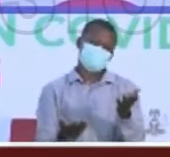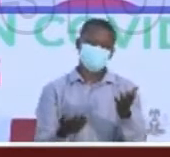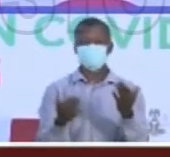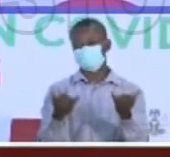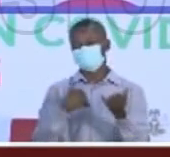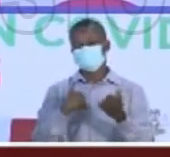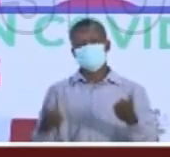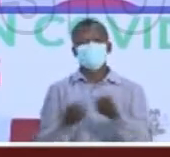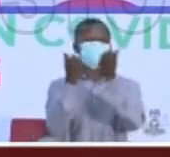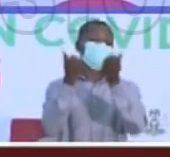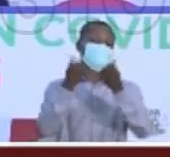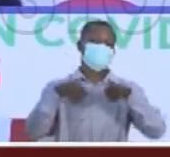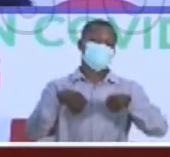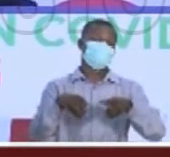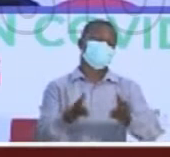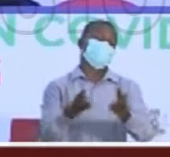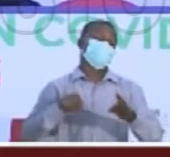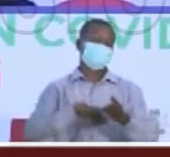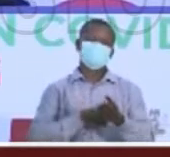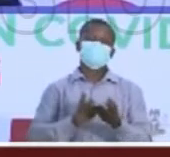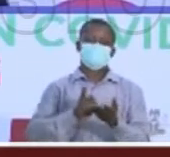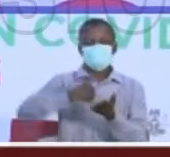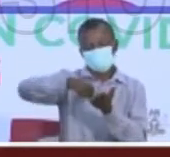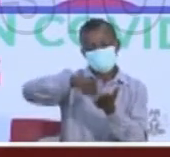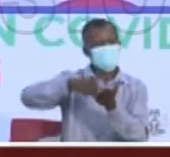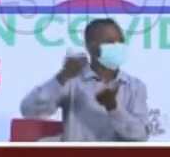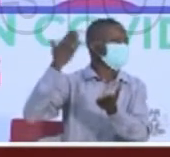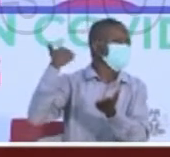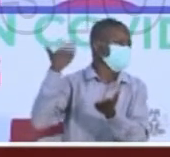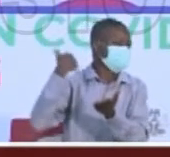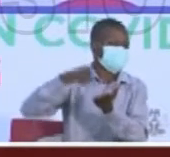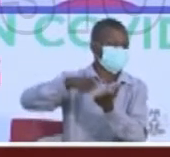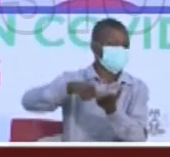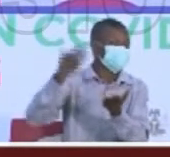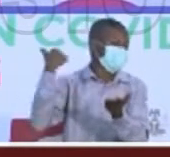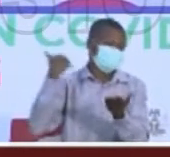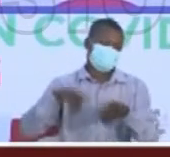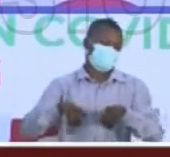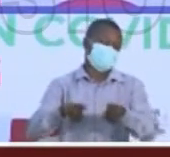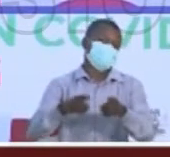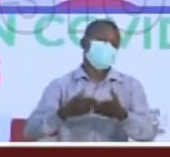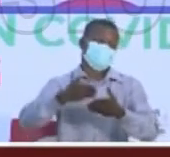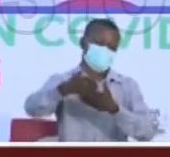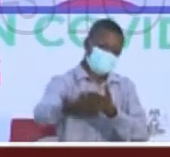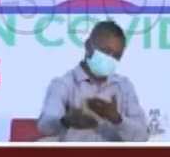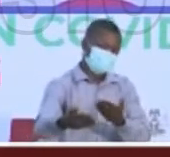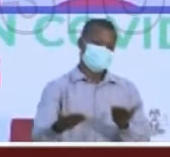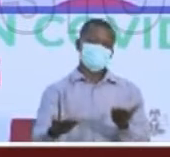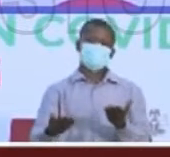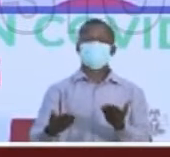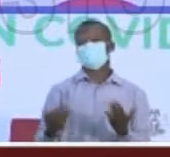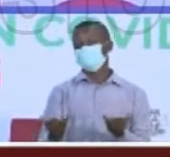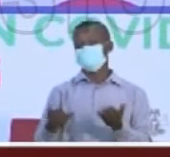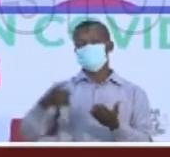we have conducted our elections pre-election, during election, and post-election. So in